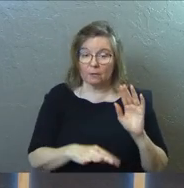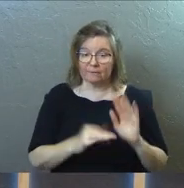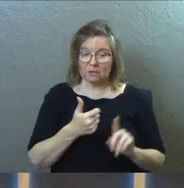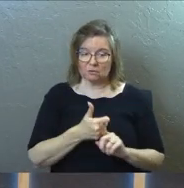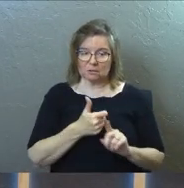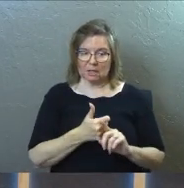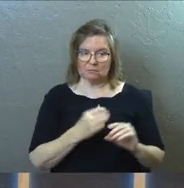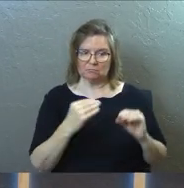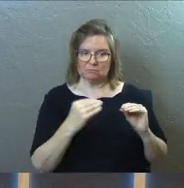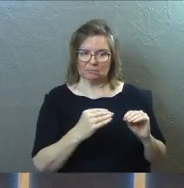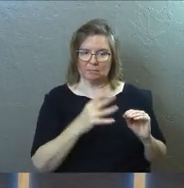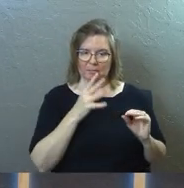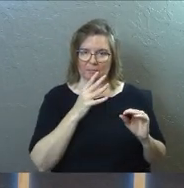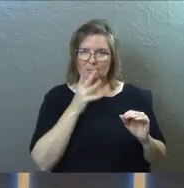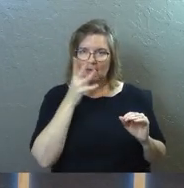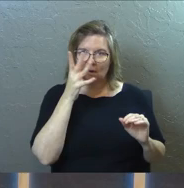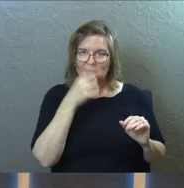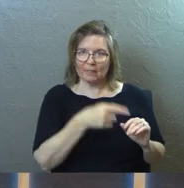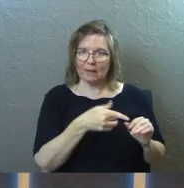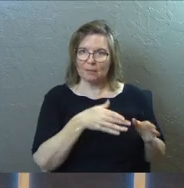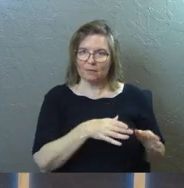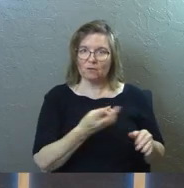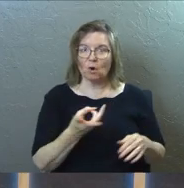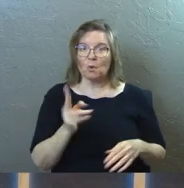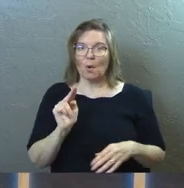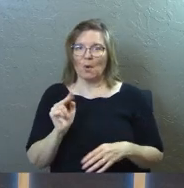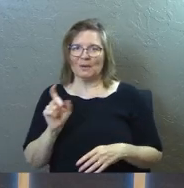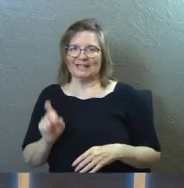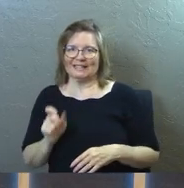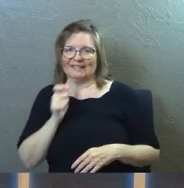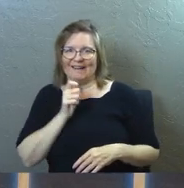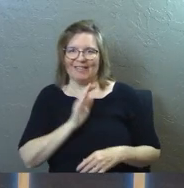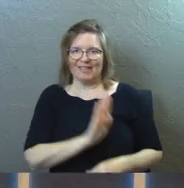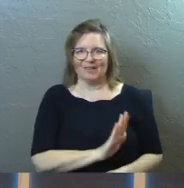yourself parenting them in a direction for your own needs.